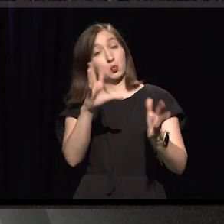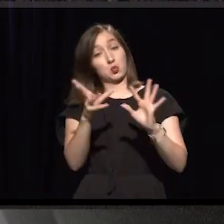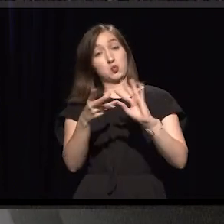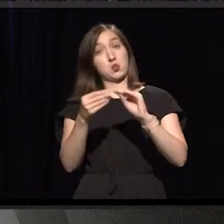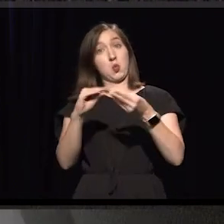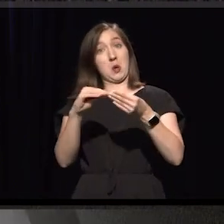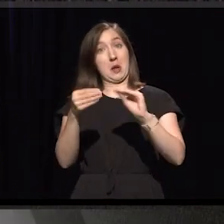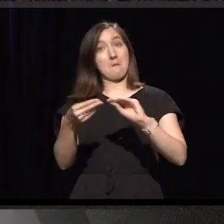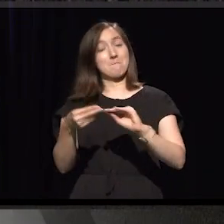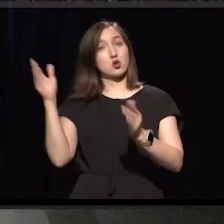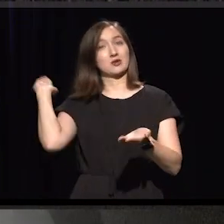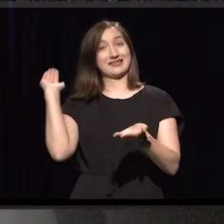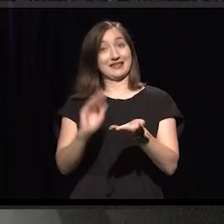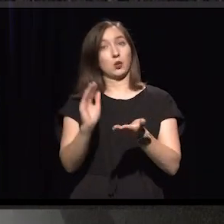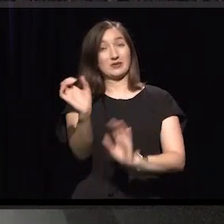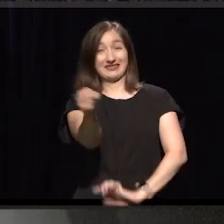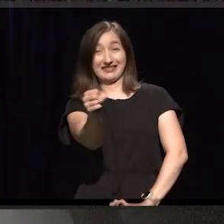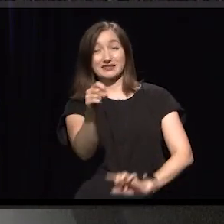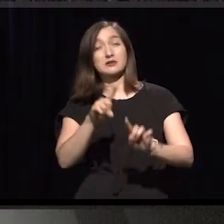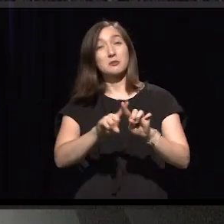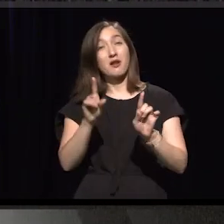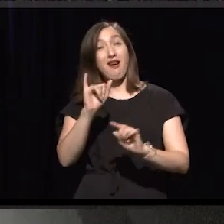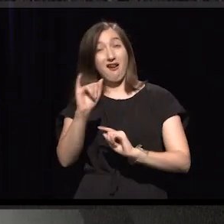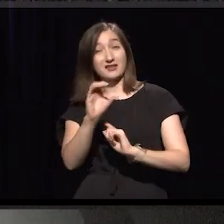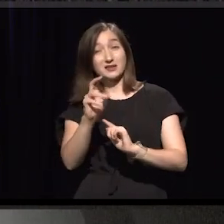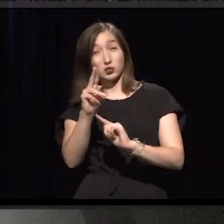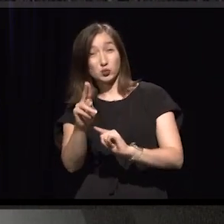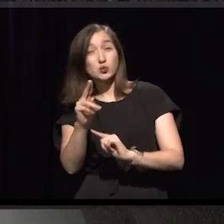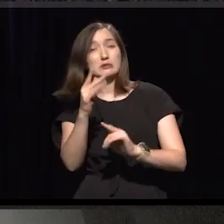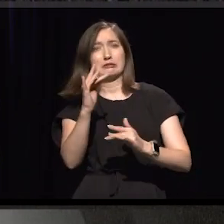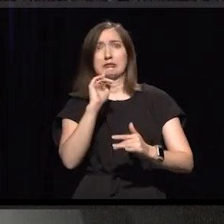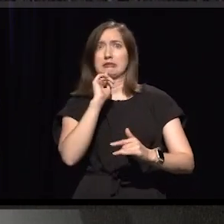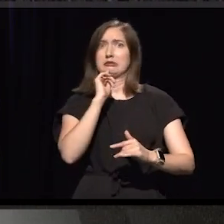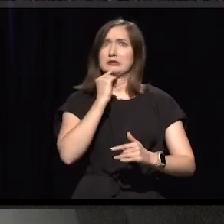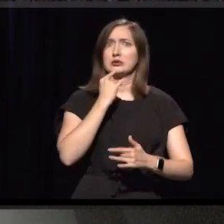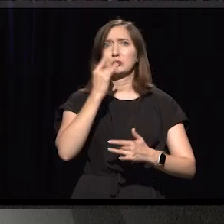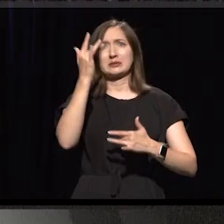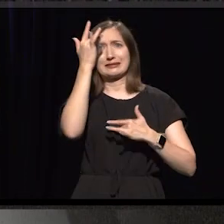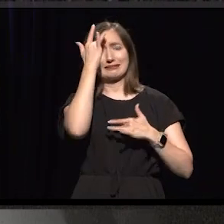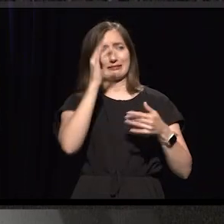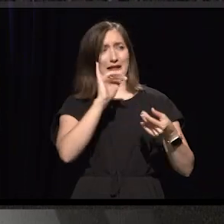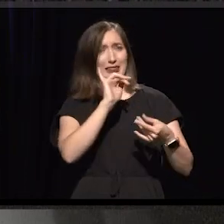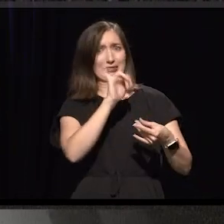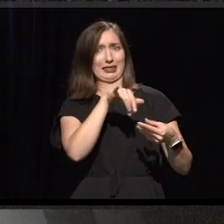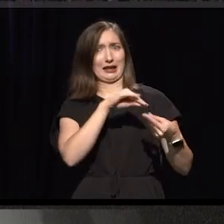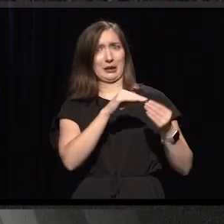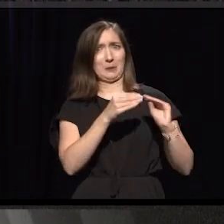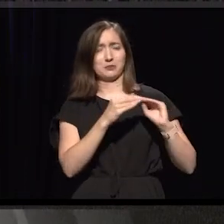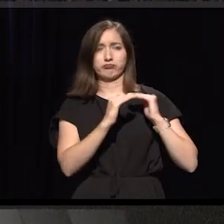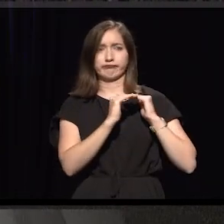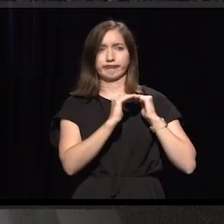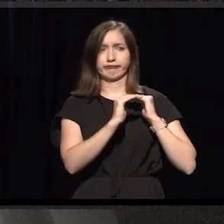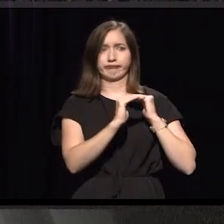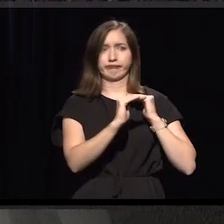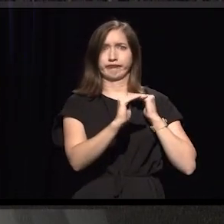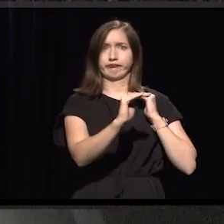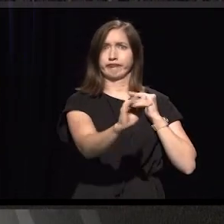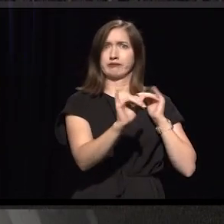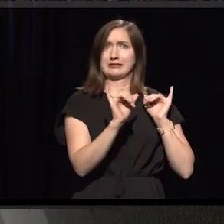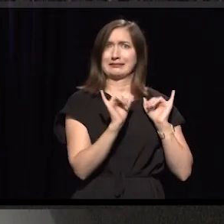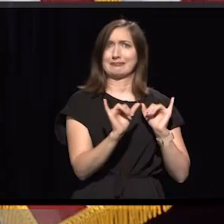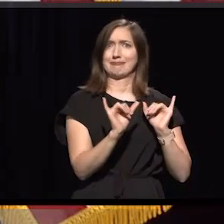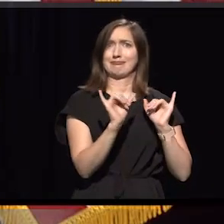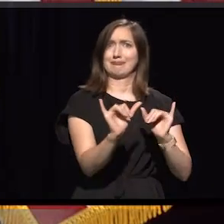our ICU numbers are relatively flat, and so that seems to be more plateauing than continuing on a decline.